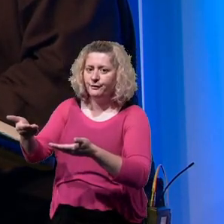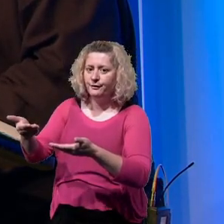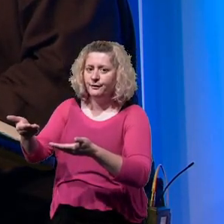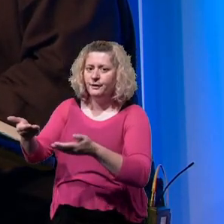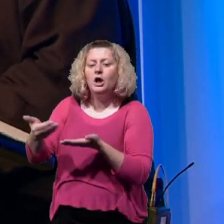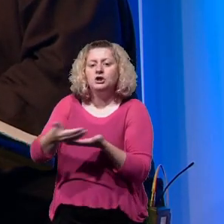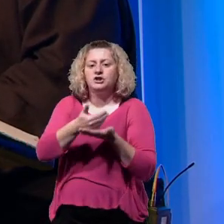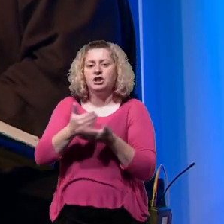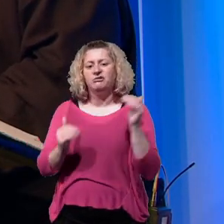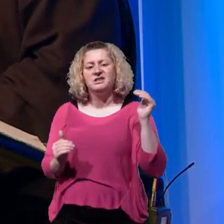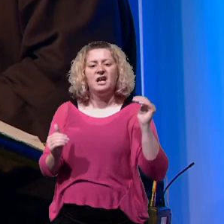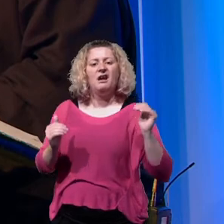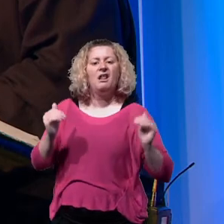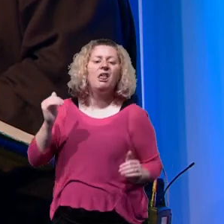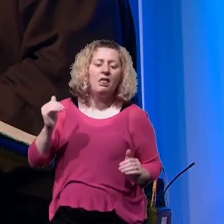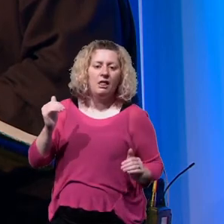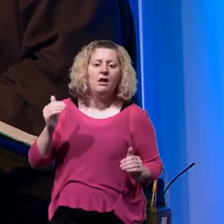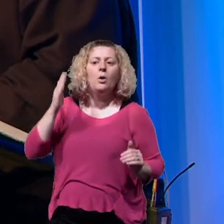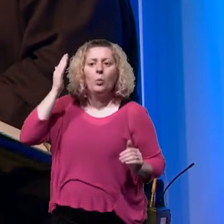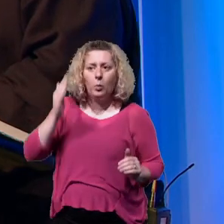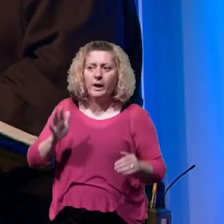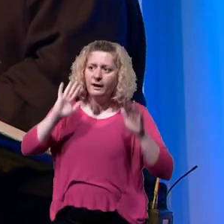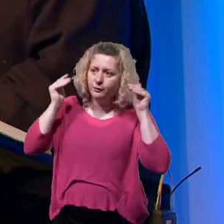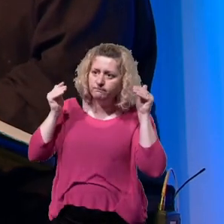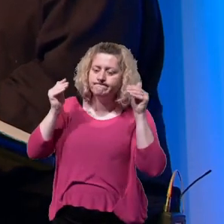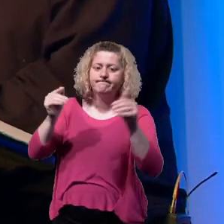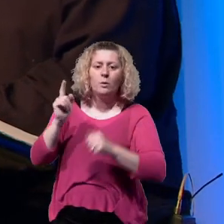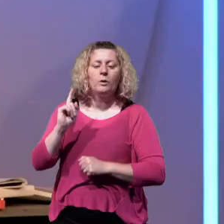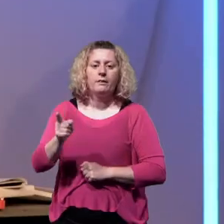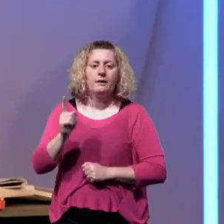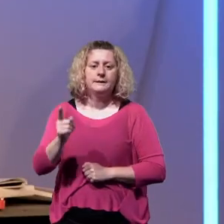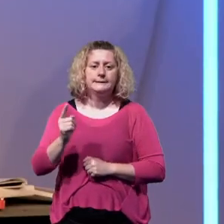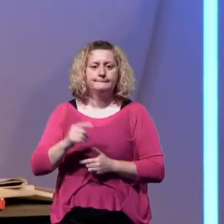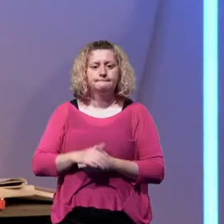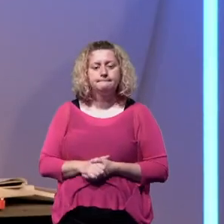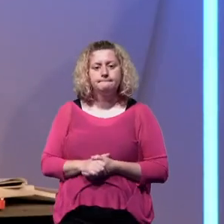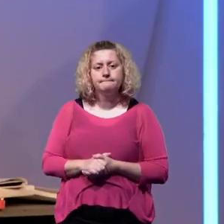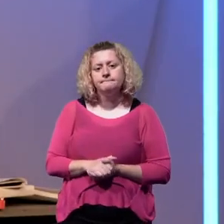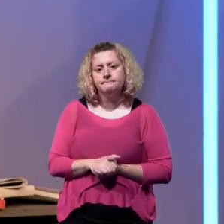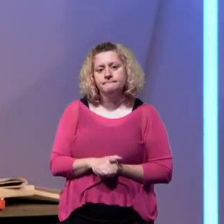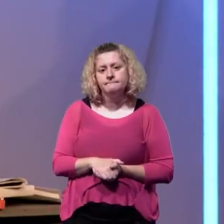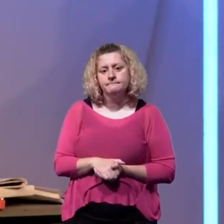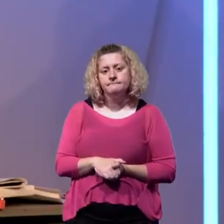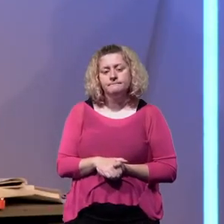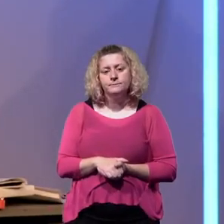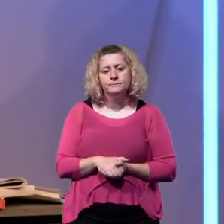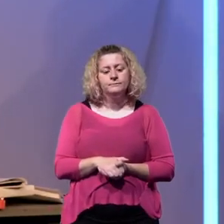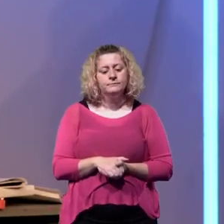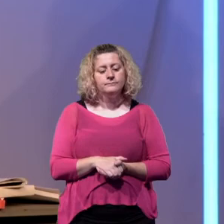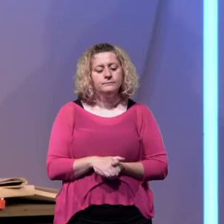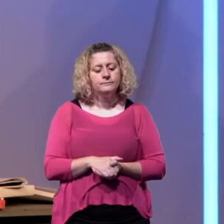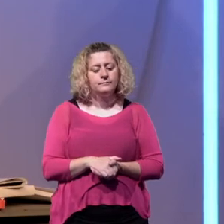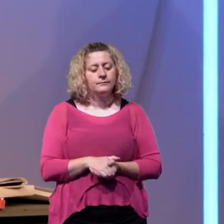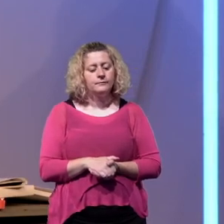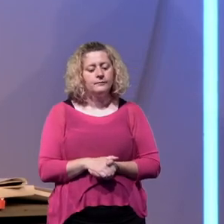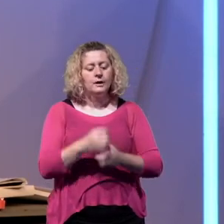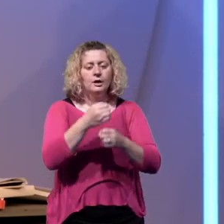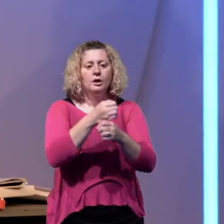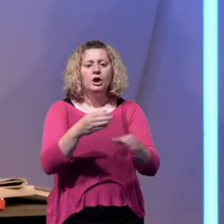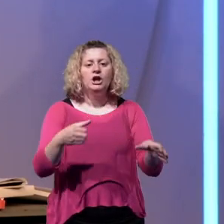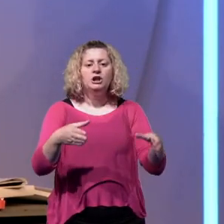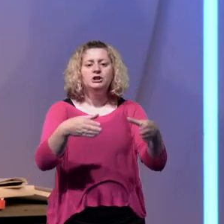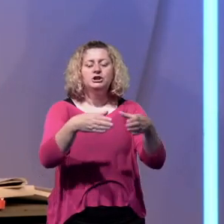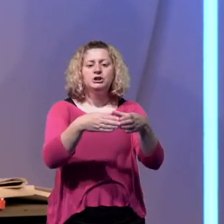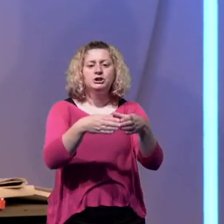middle-class conventionality and call for vision, courage, and endurance and commitment. Very interesting. I was told by a church warden at St. Nick's